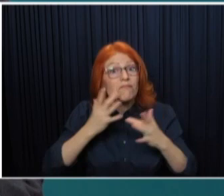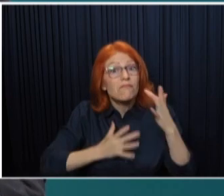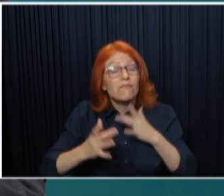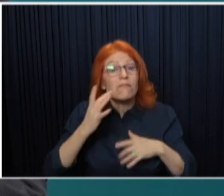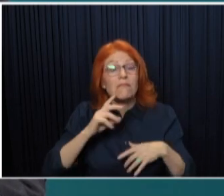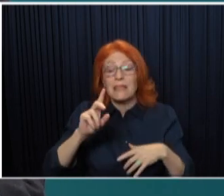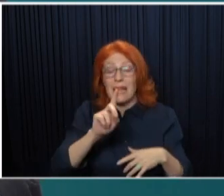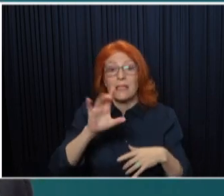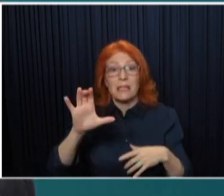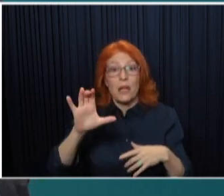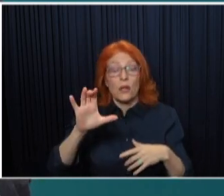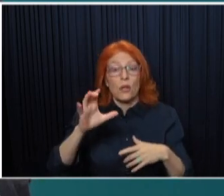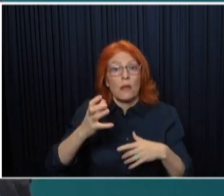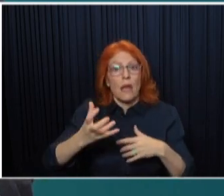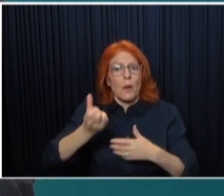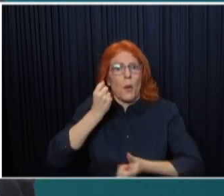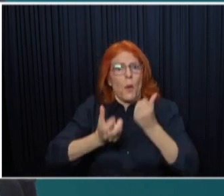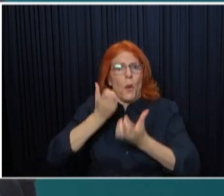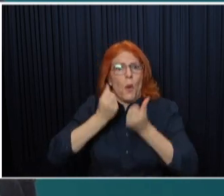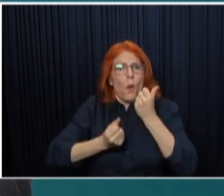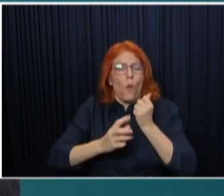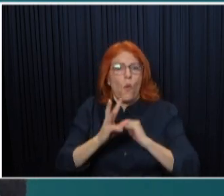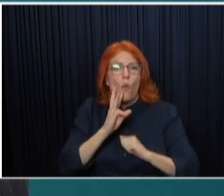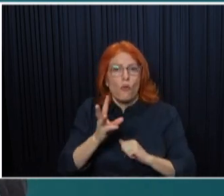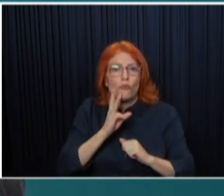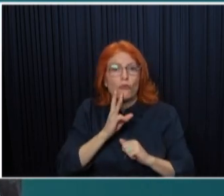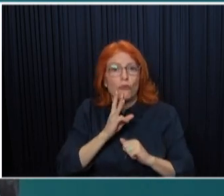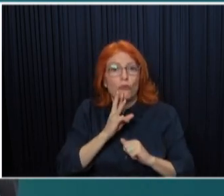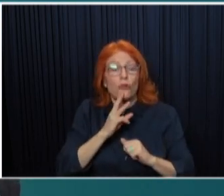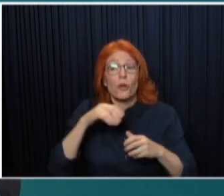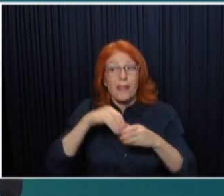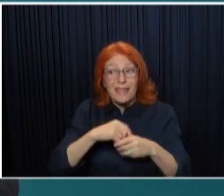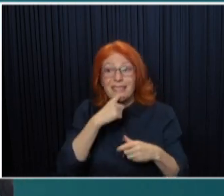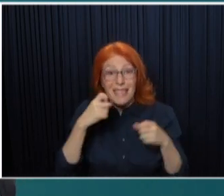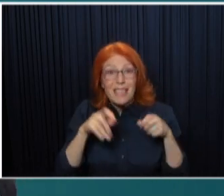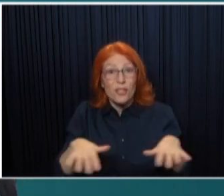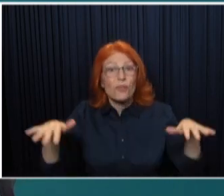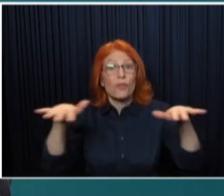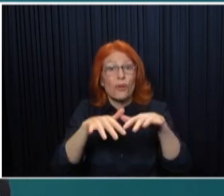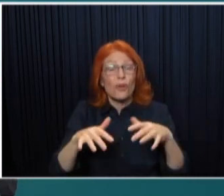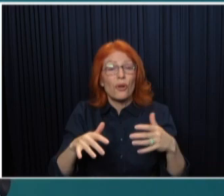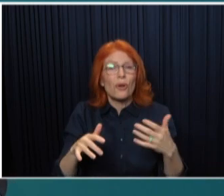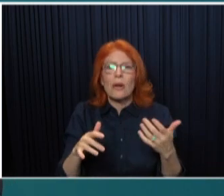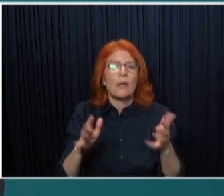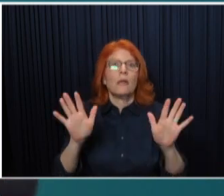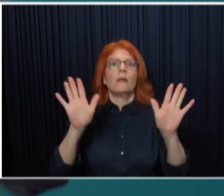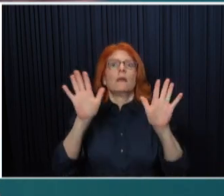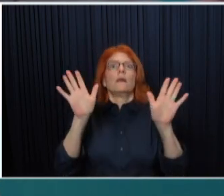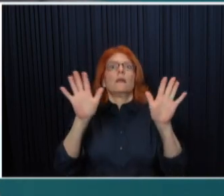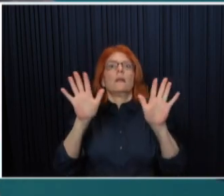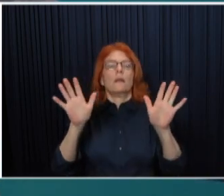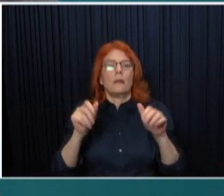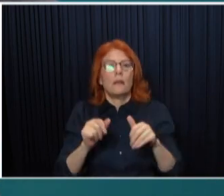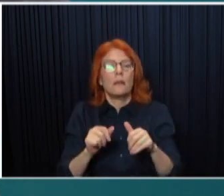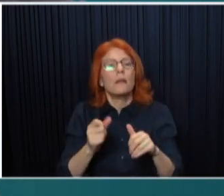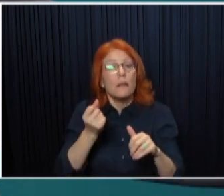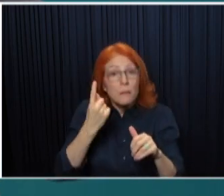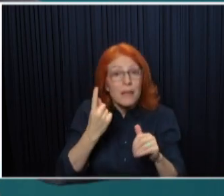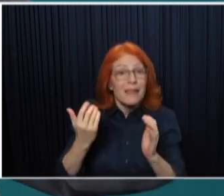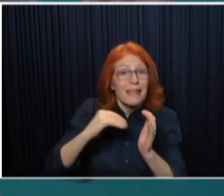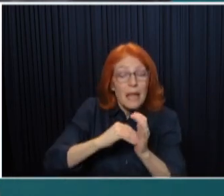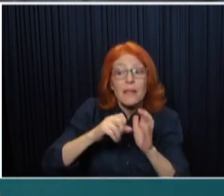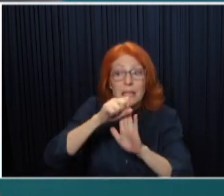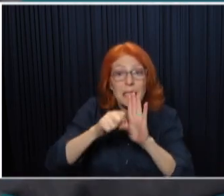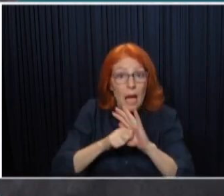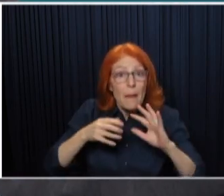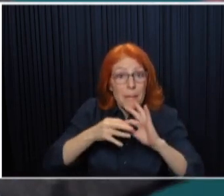which may draw a lot of water, when you're in a desert, that's like, oh no. But again, in those states that I